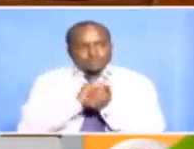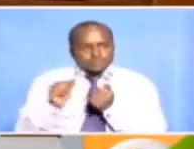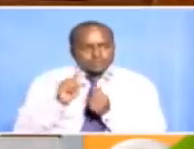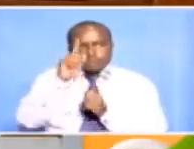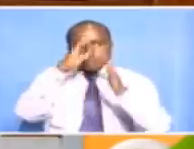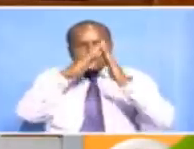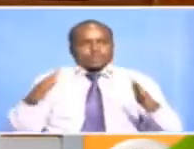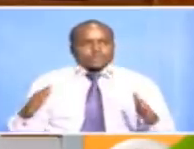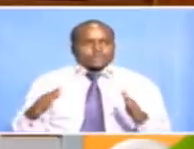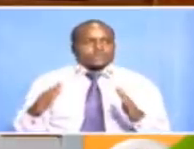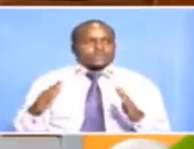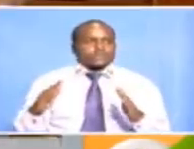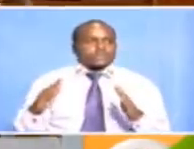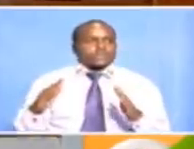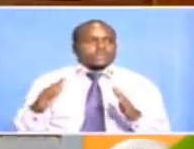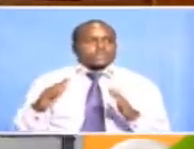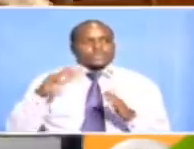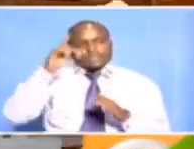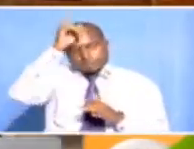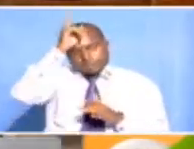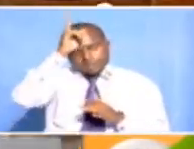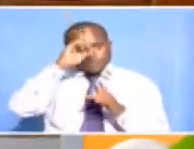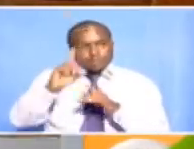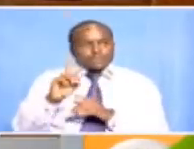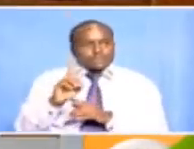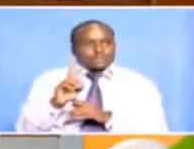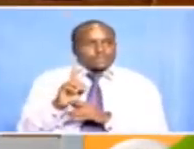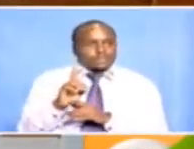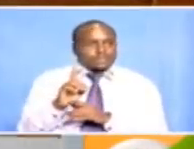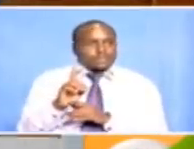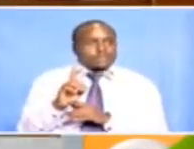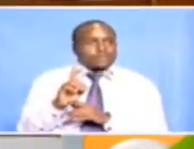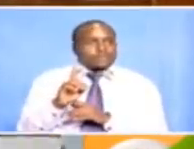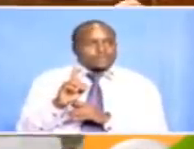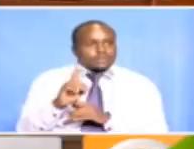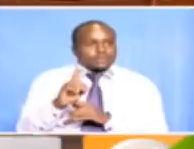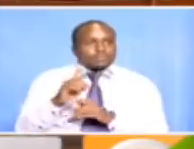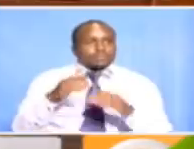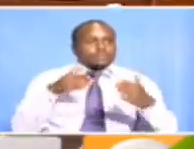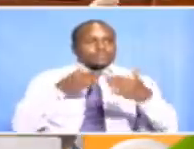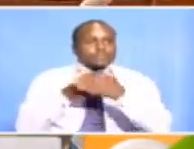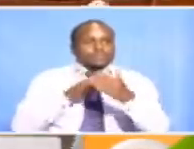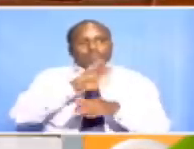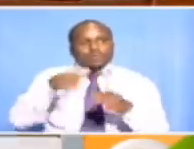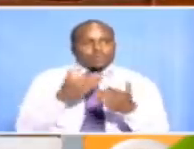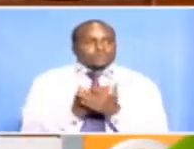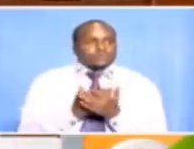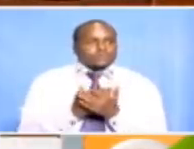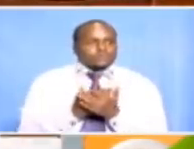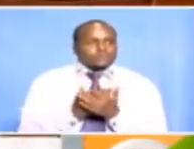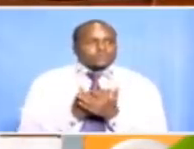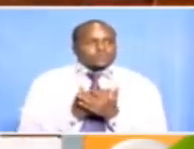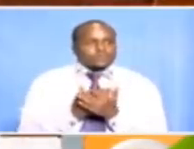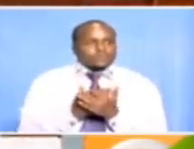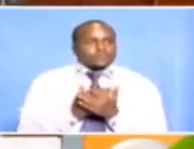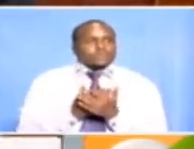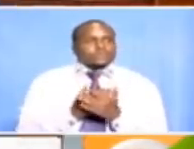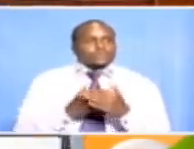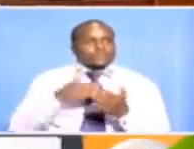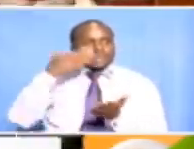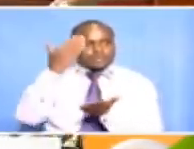moja, kijiji moja, hata hiyo Kibagare nimesimamisha. Kijiji zote Mukuru